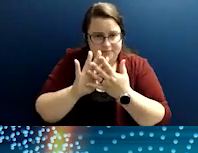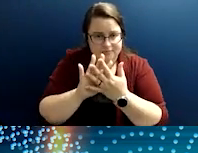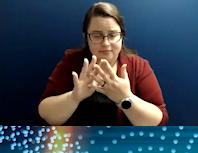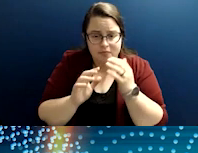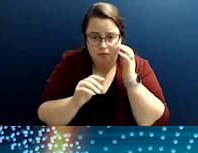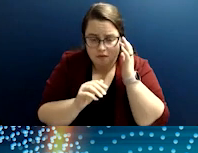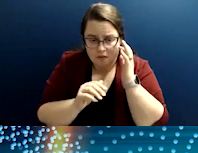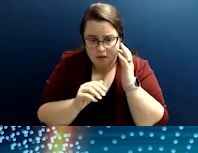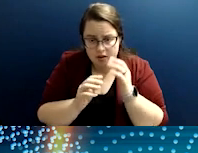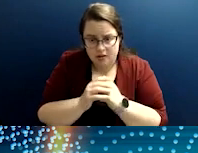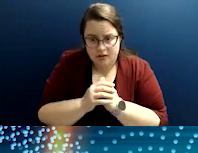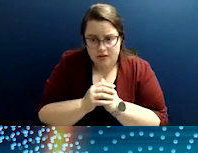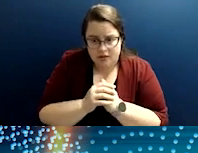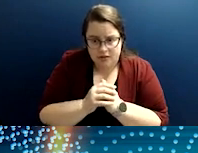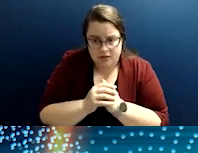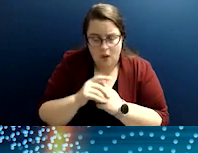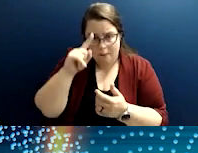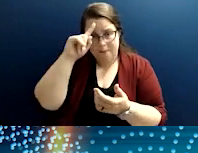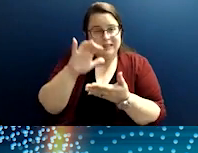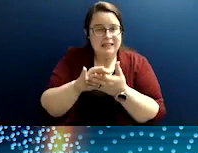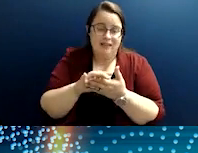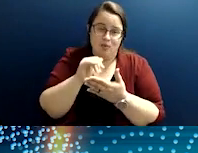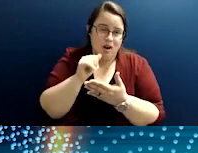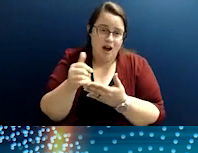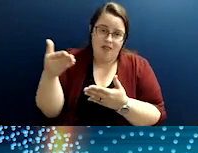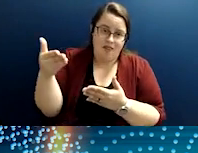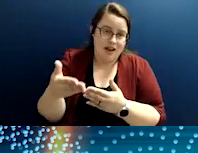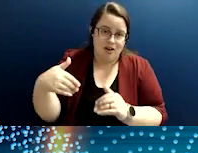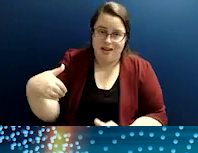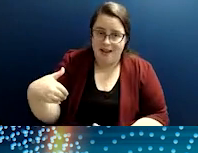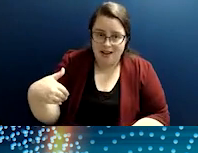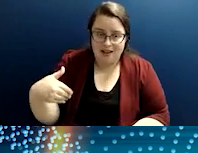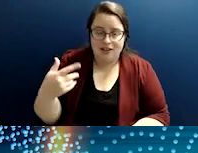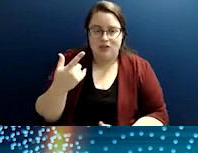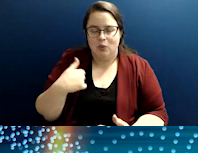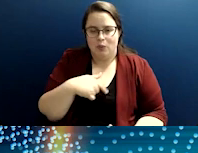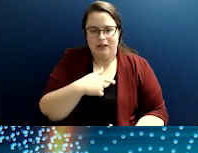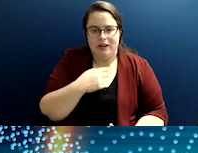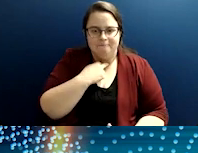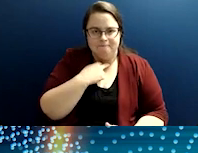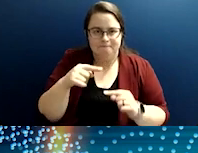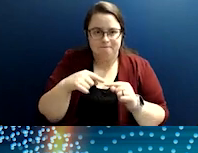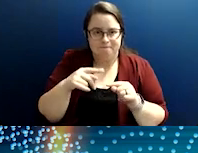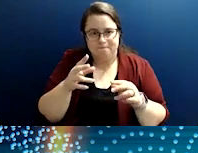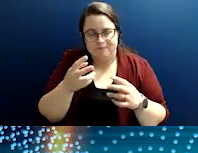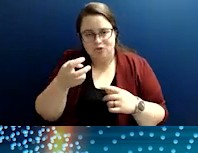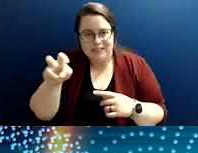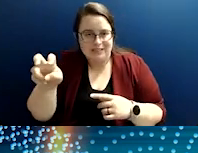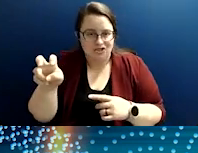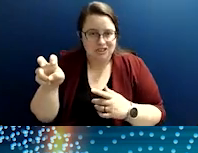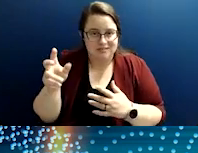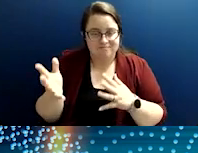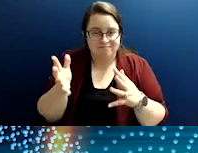so I believe that we're not quite there yet. And so we're kind of in this, we are in this transition time. And